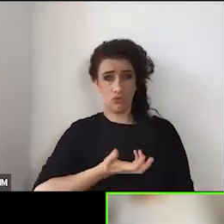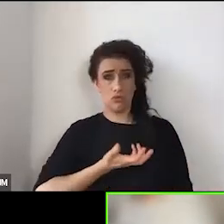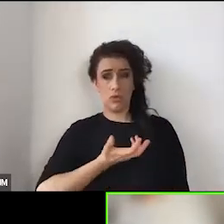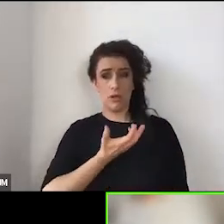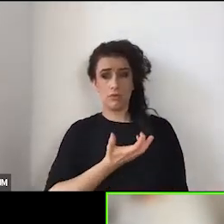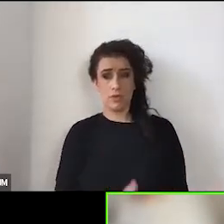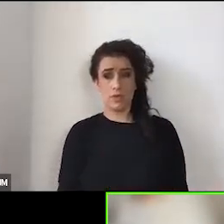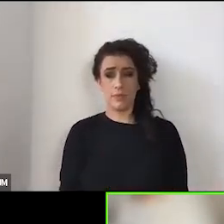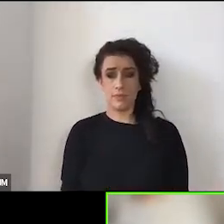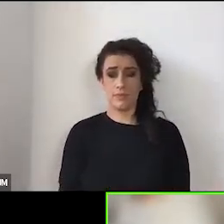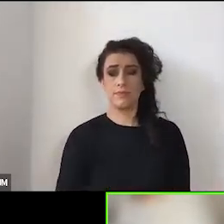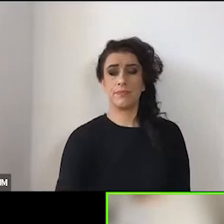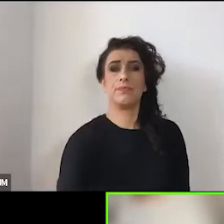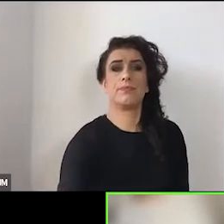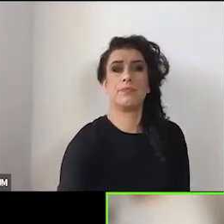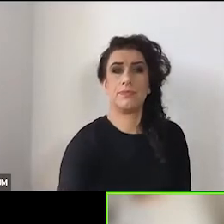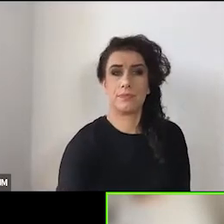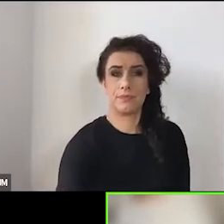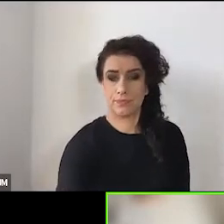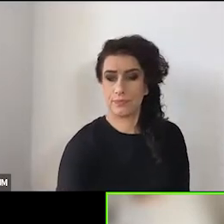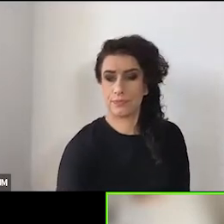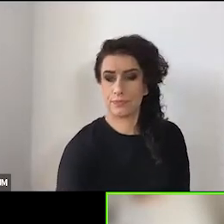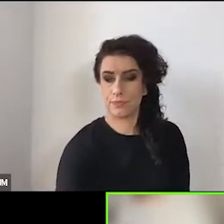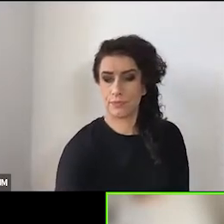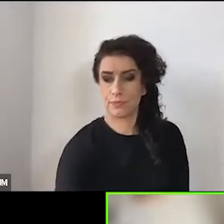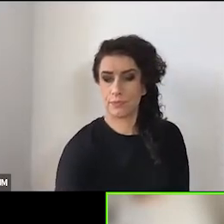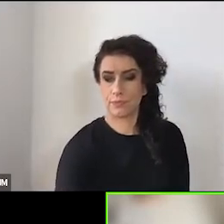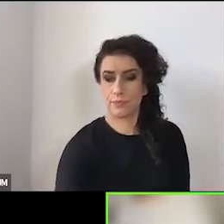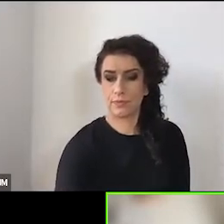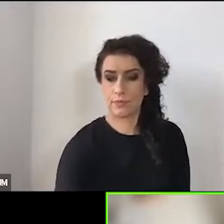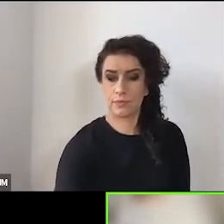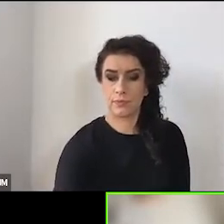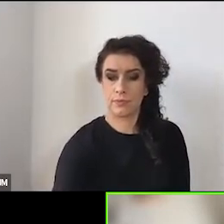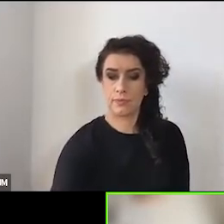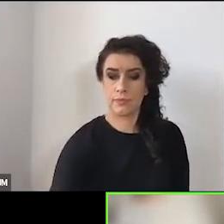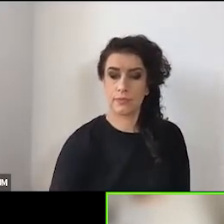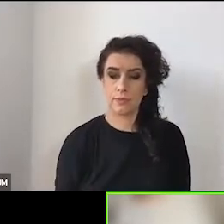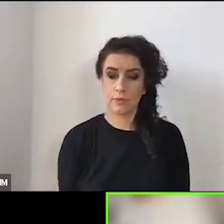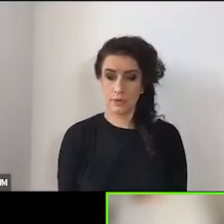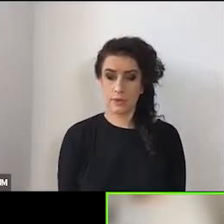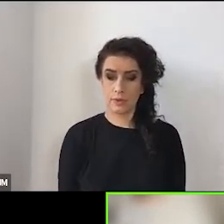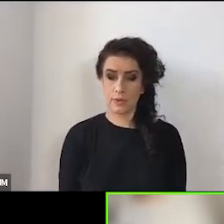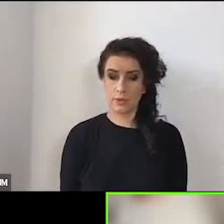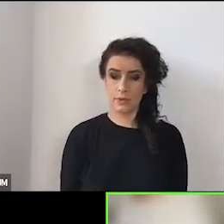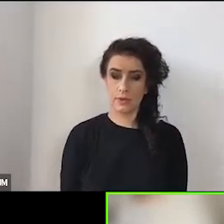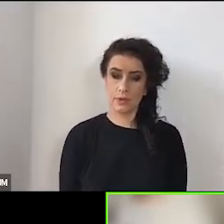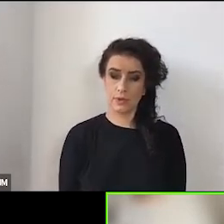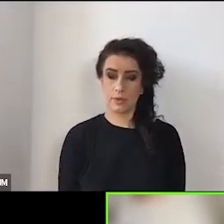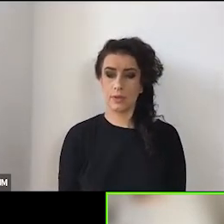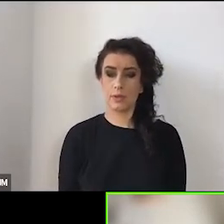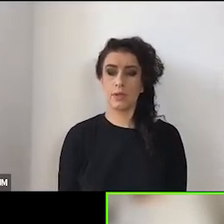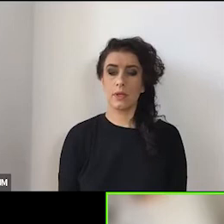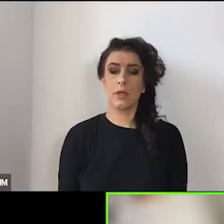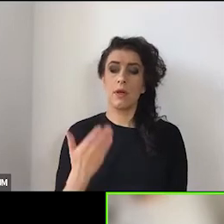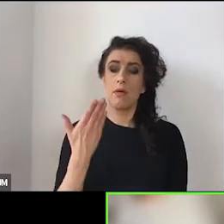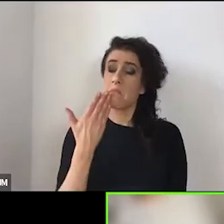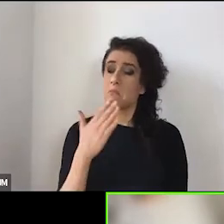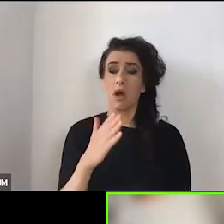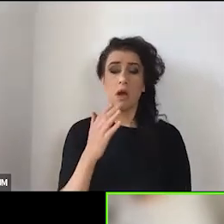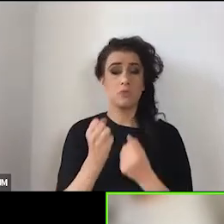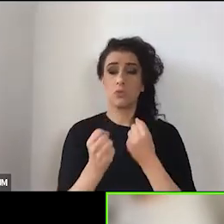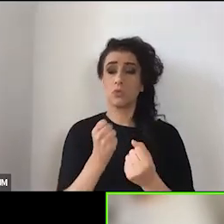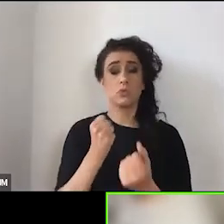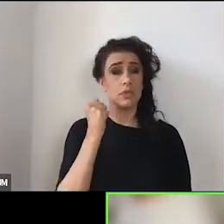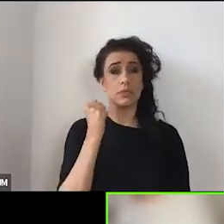We didn't, because it's very hard. People need support. So a lot of